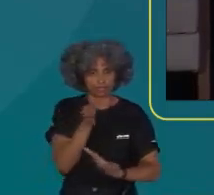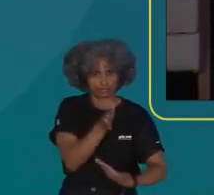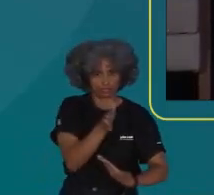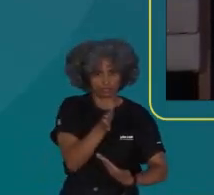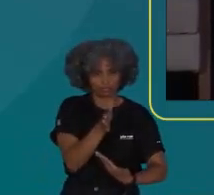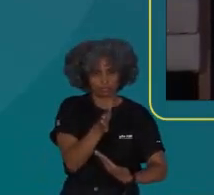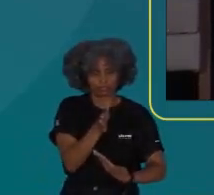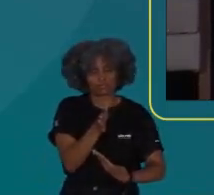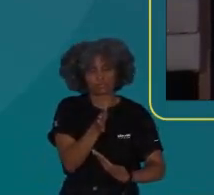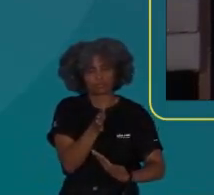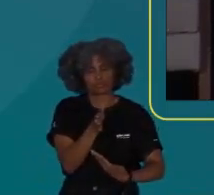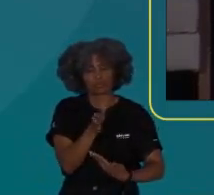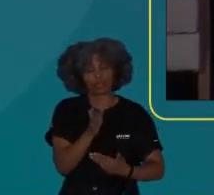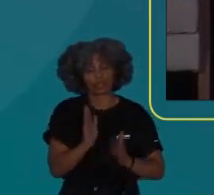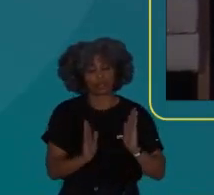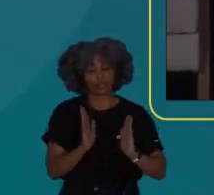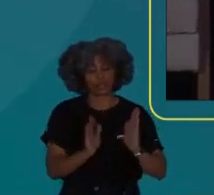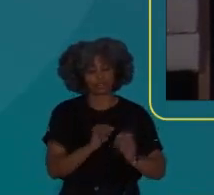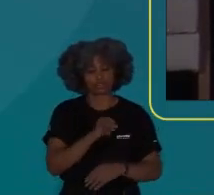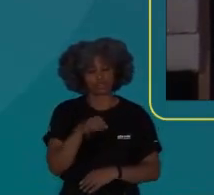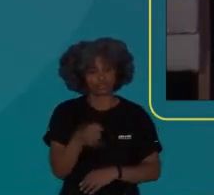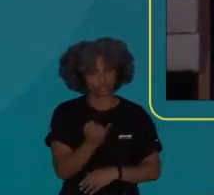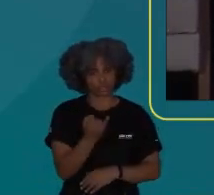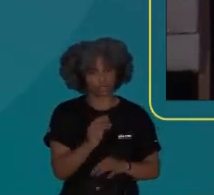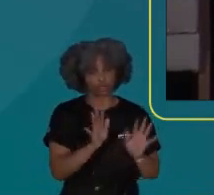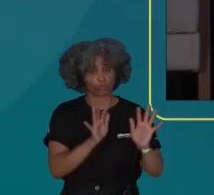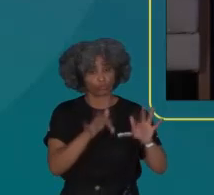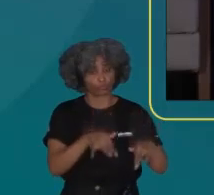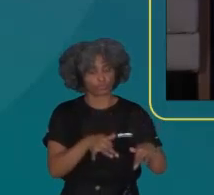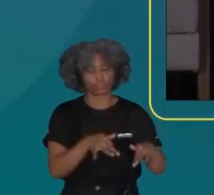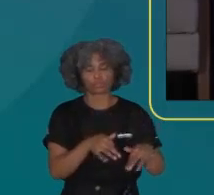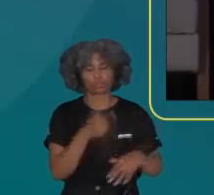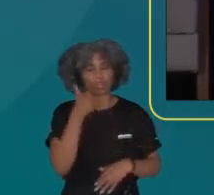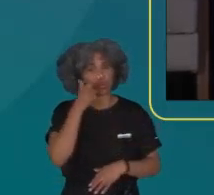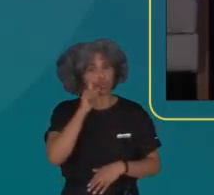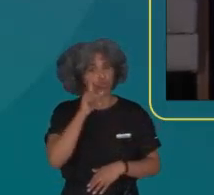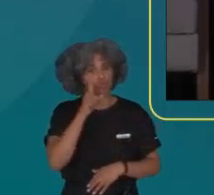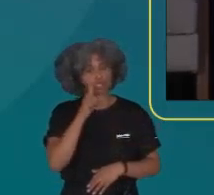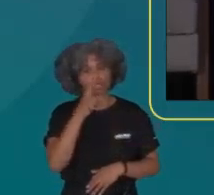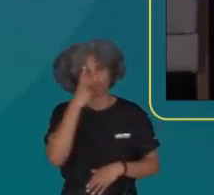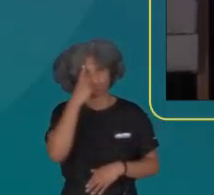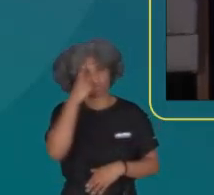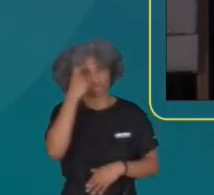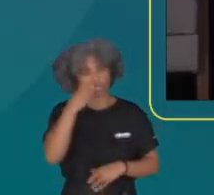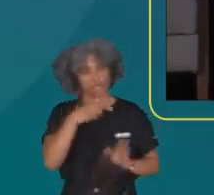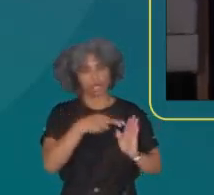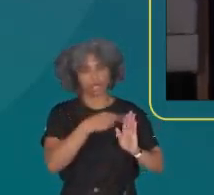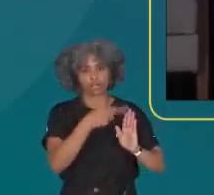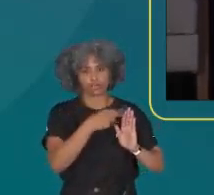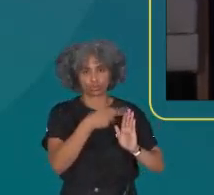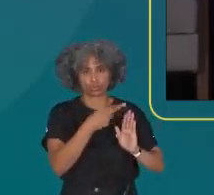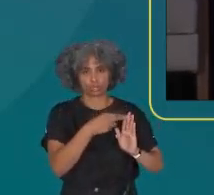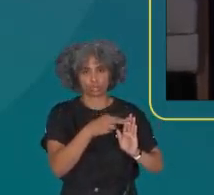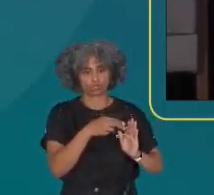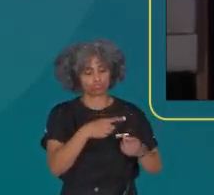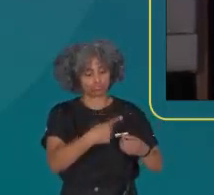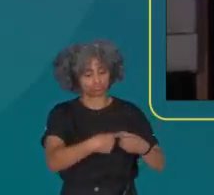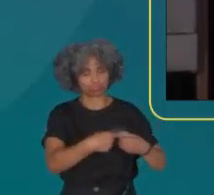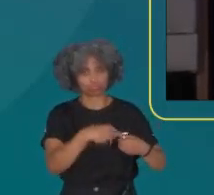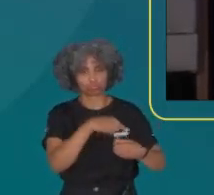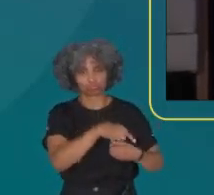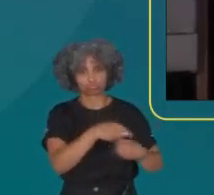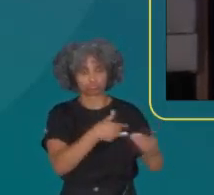we created a resolution that asked city staff to make sure that the City of Austin environmental